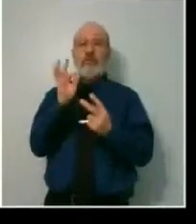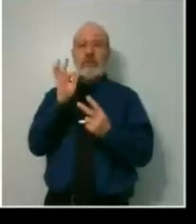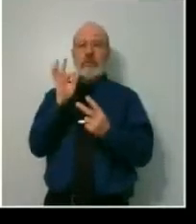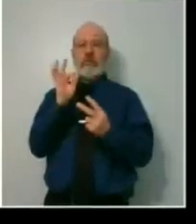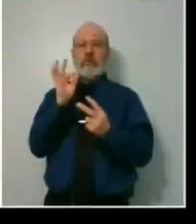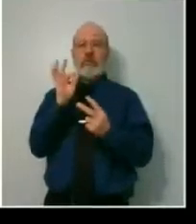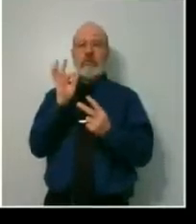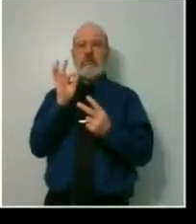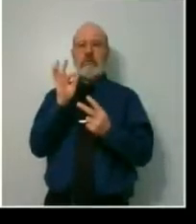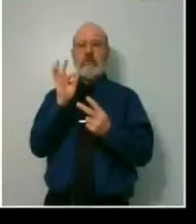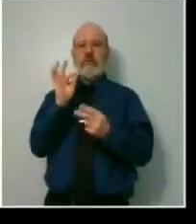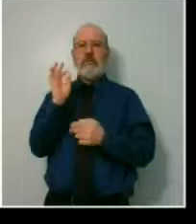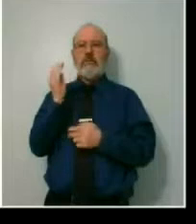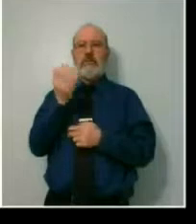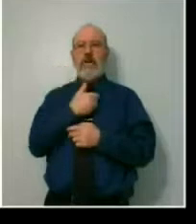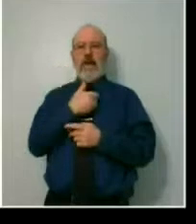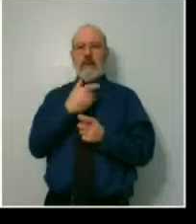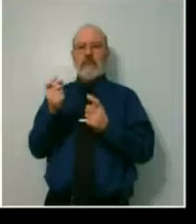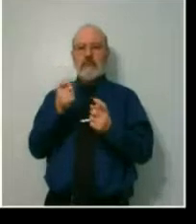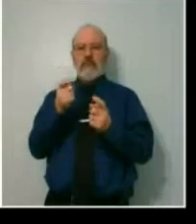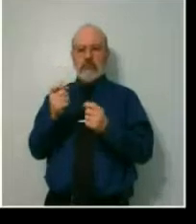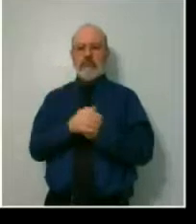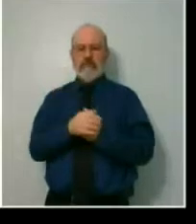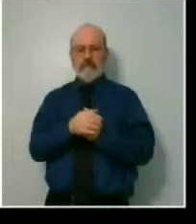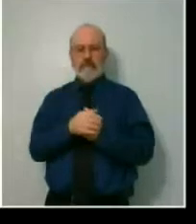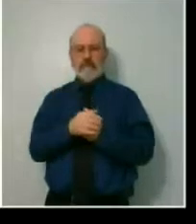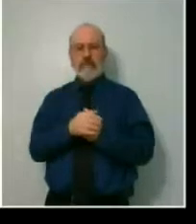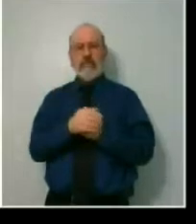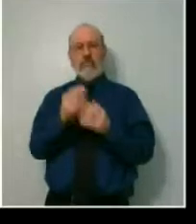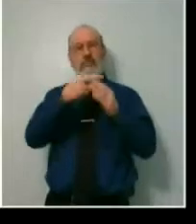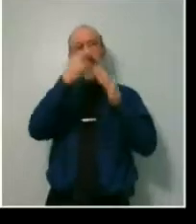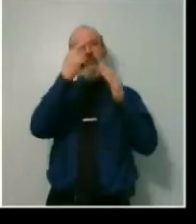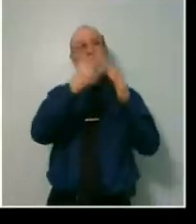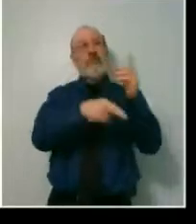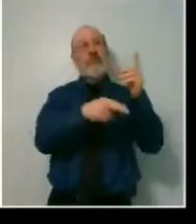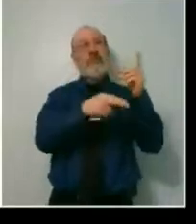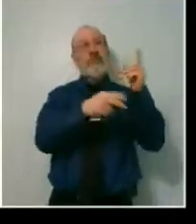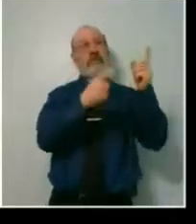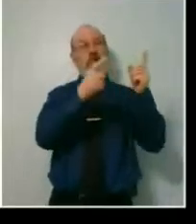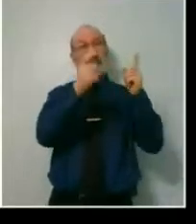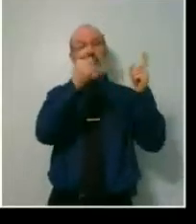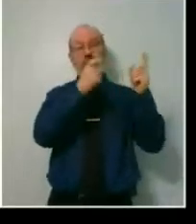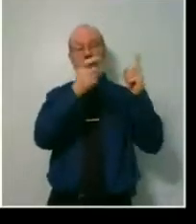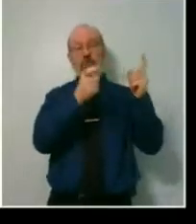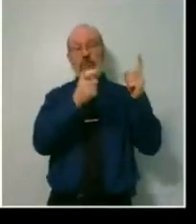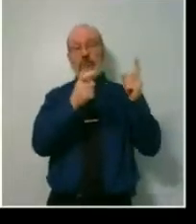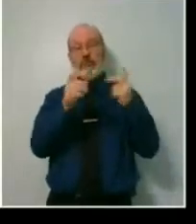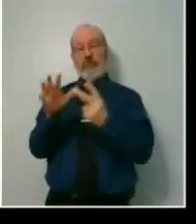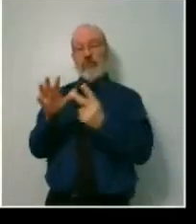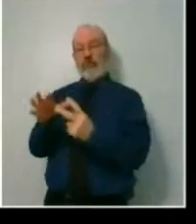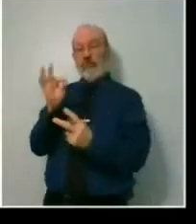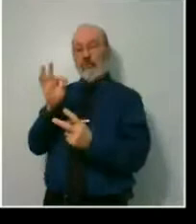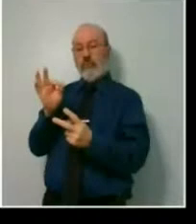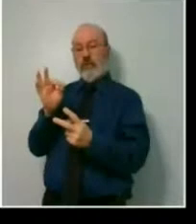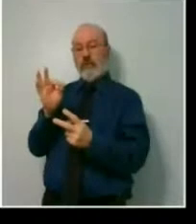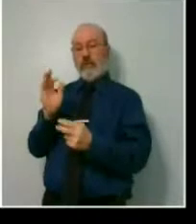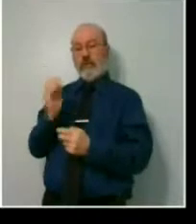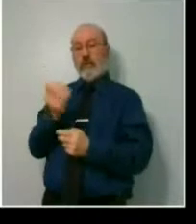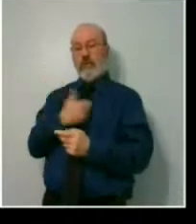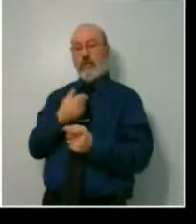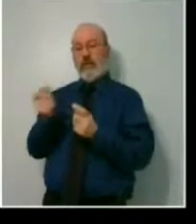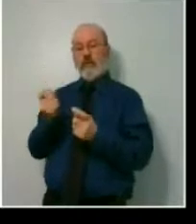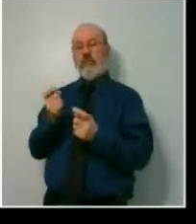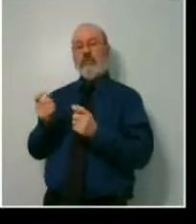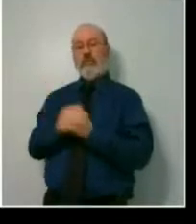or our control. So the consequence is under his control. The choice is under our